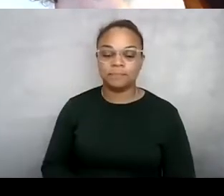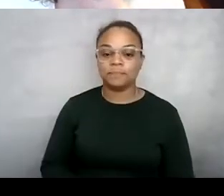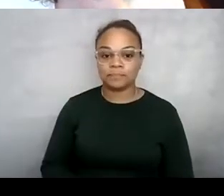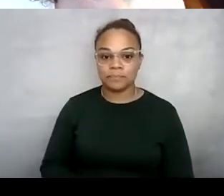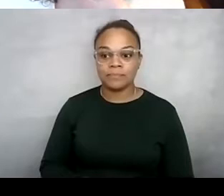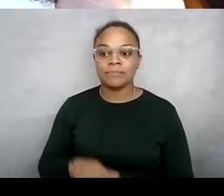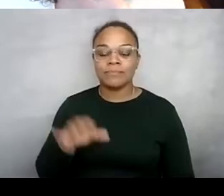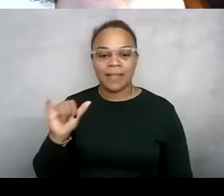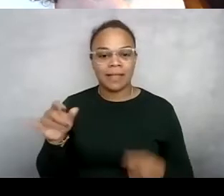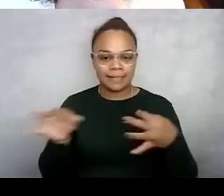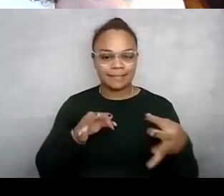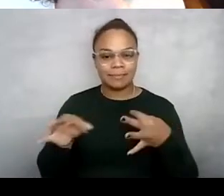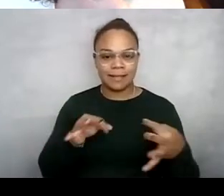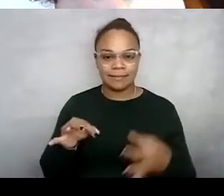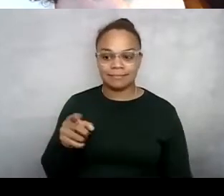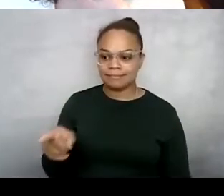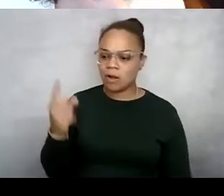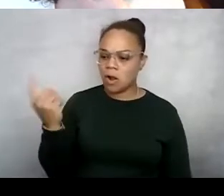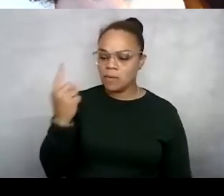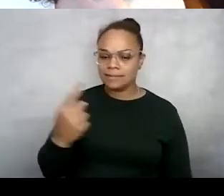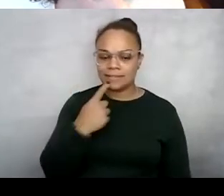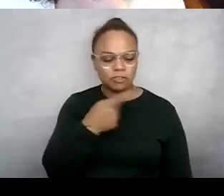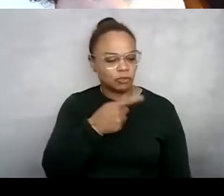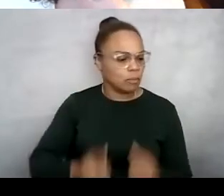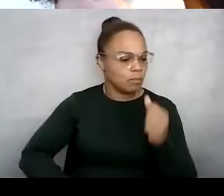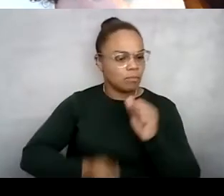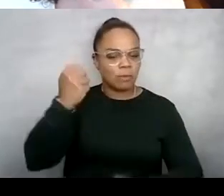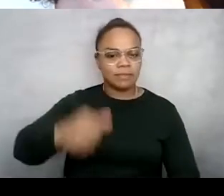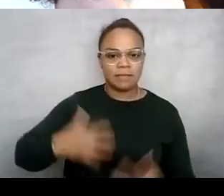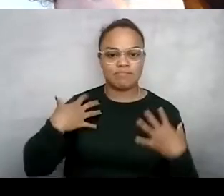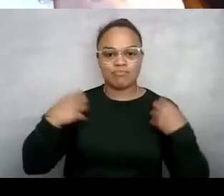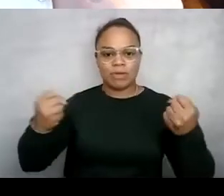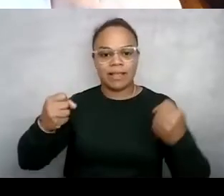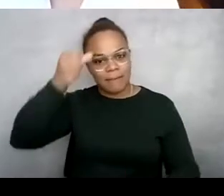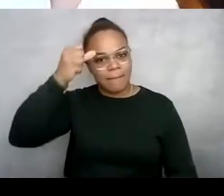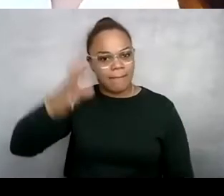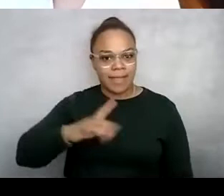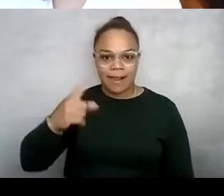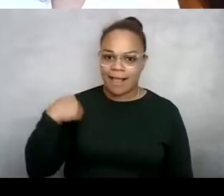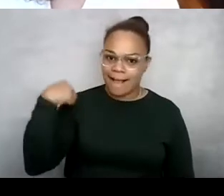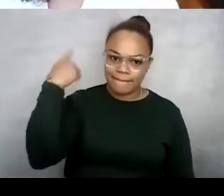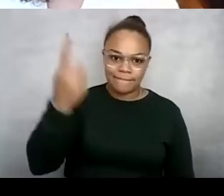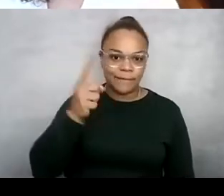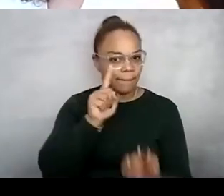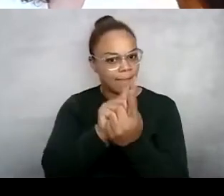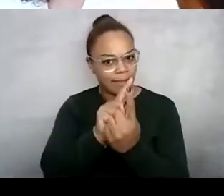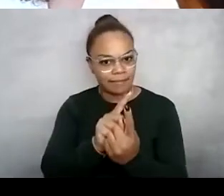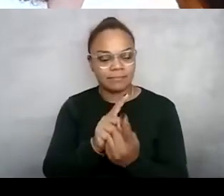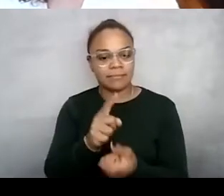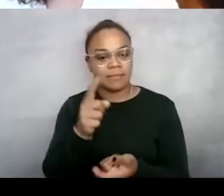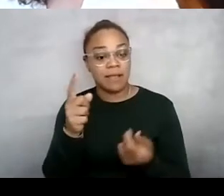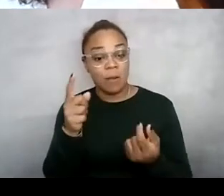things, like he always told me, you're the bravest man I ever met. He says that what you faced and went